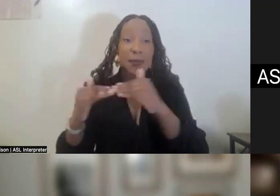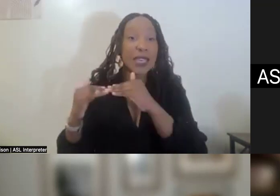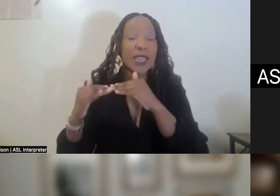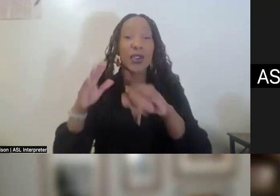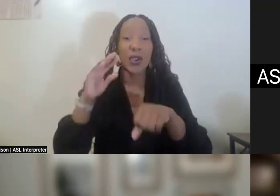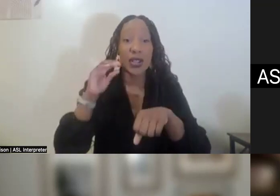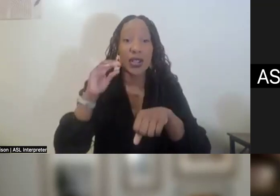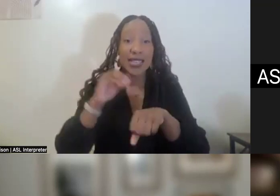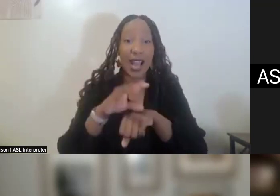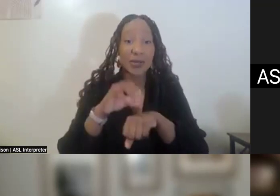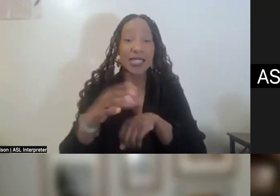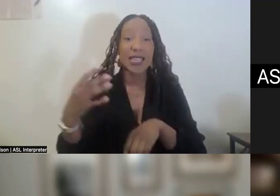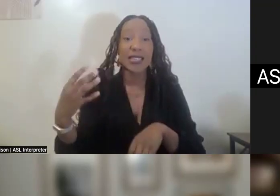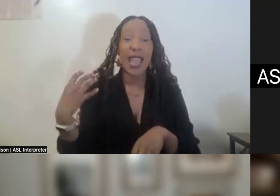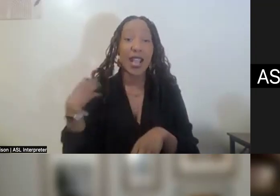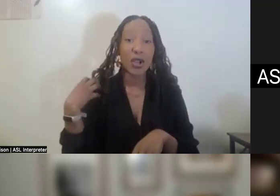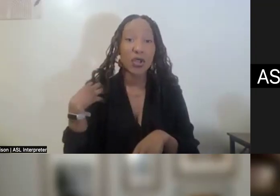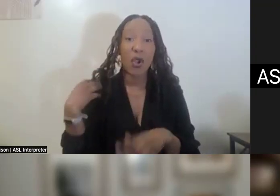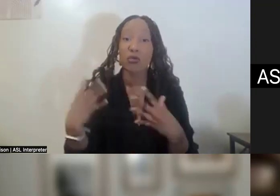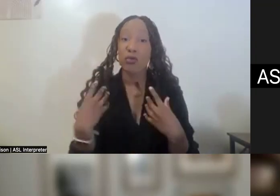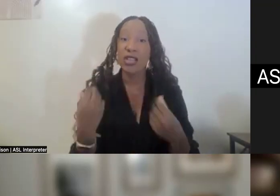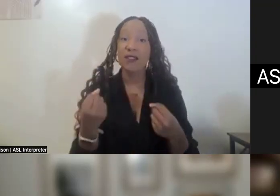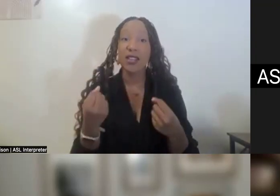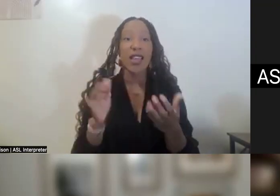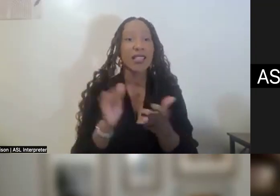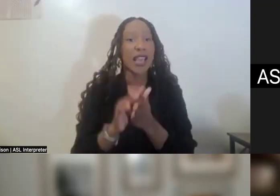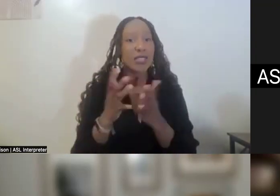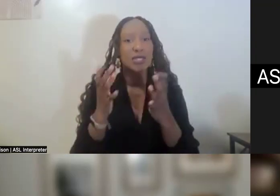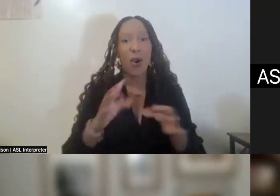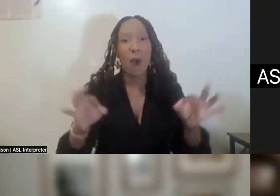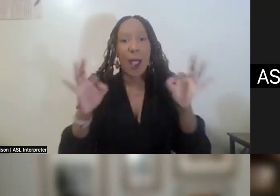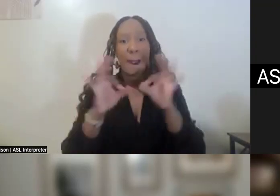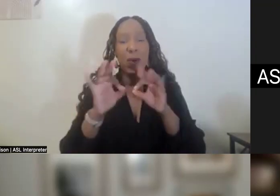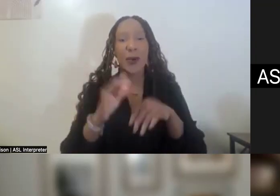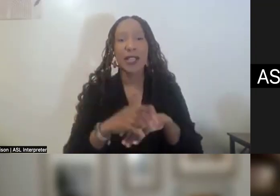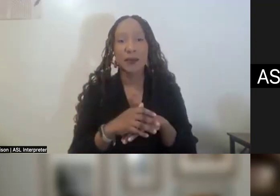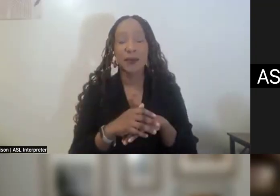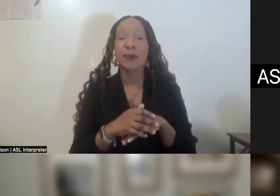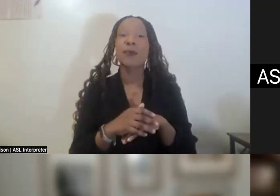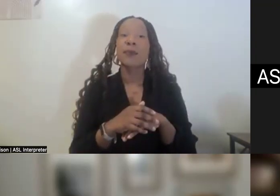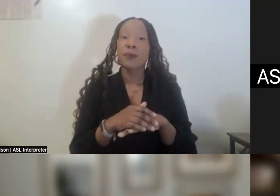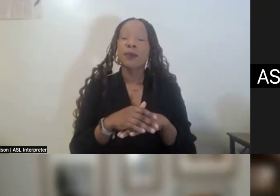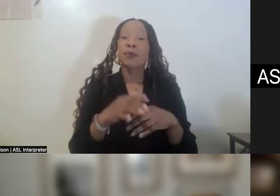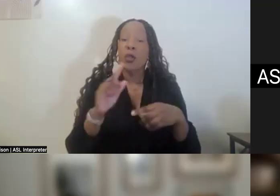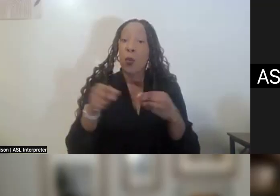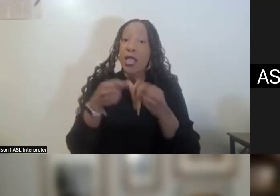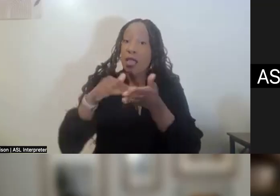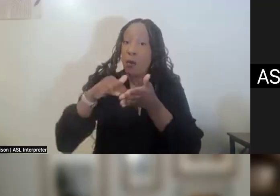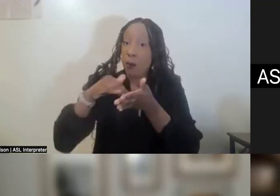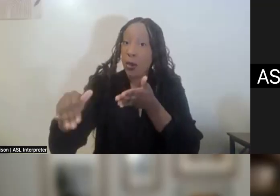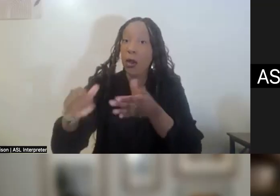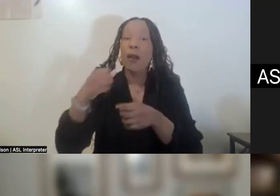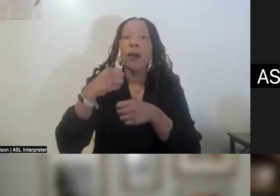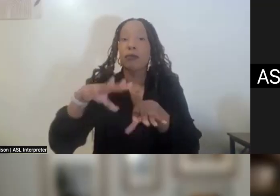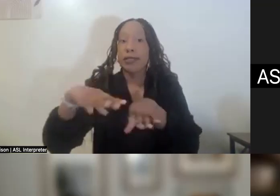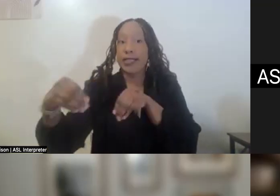coach recovery aspect, that is so important. And then upon discharge, we want to make sure that they're